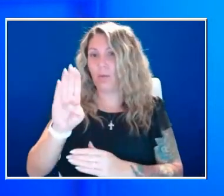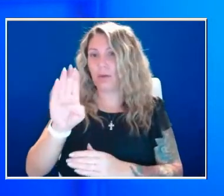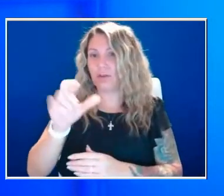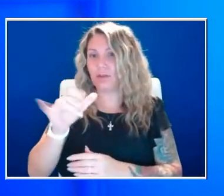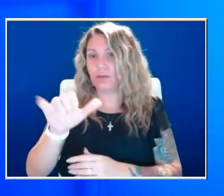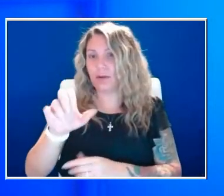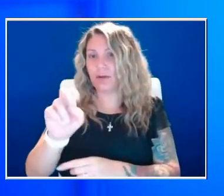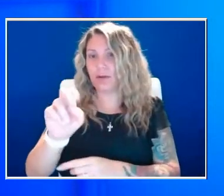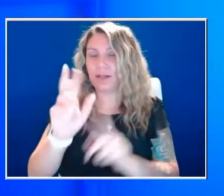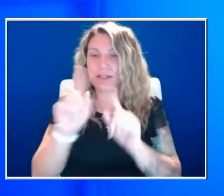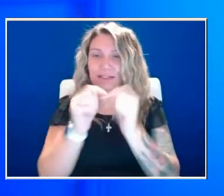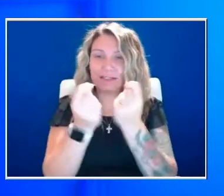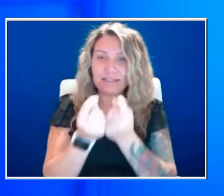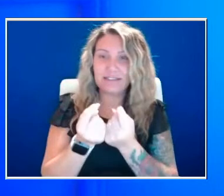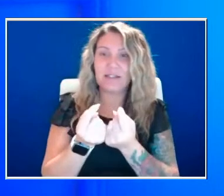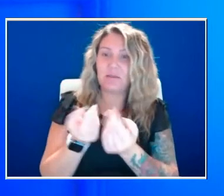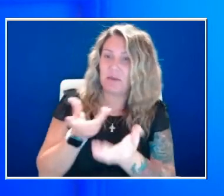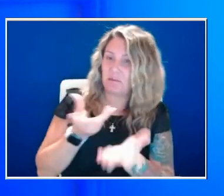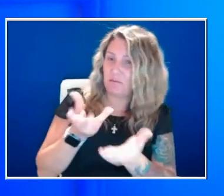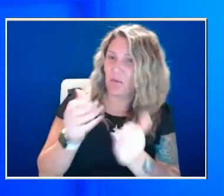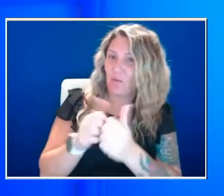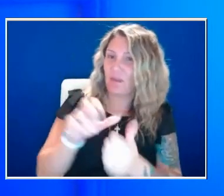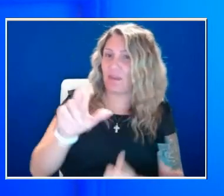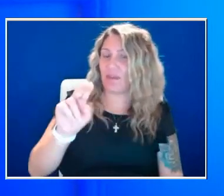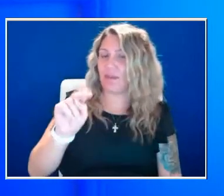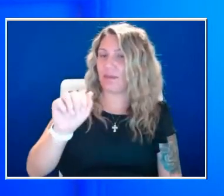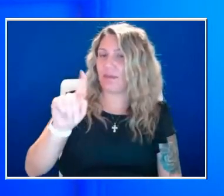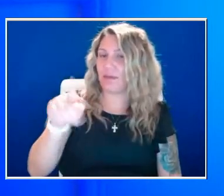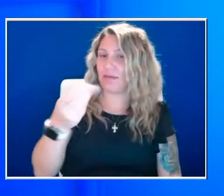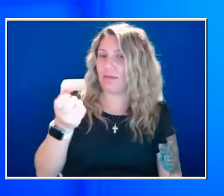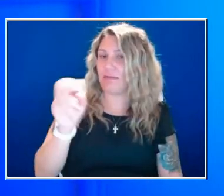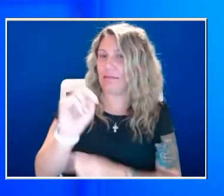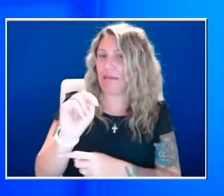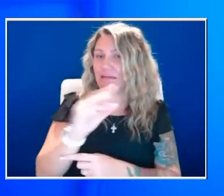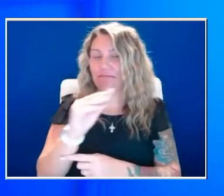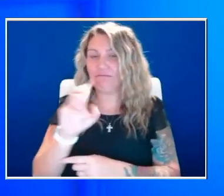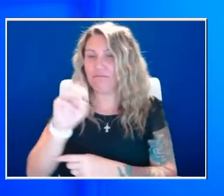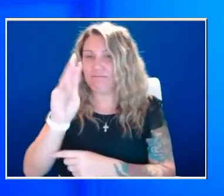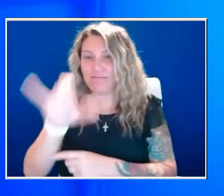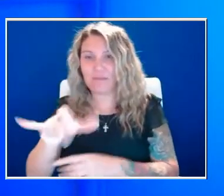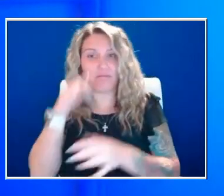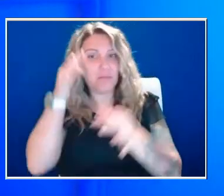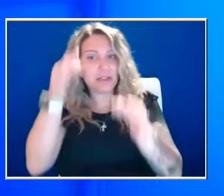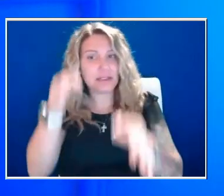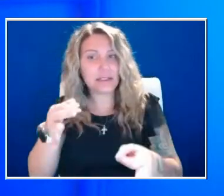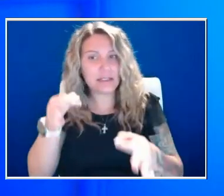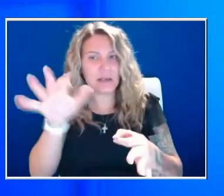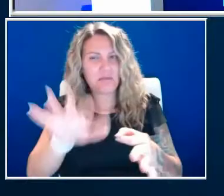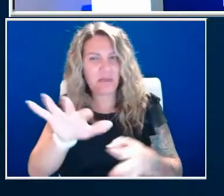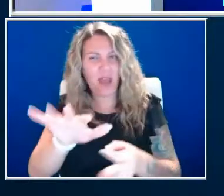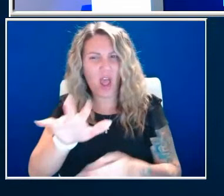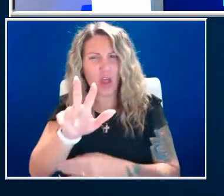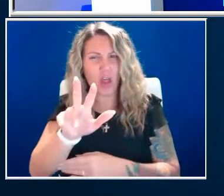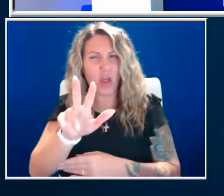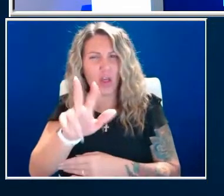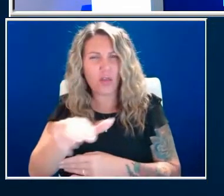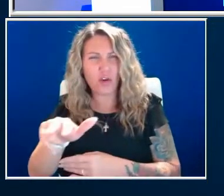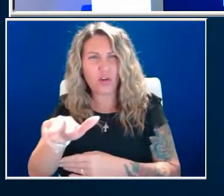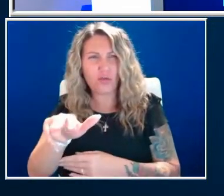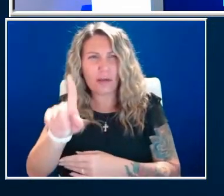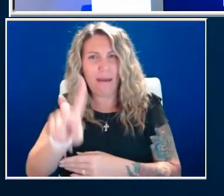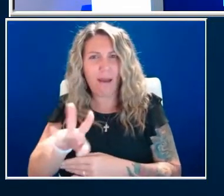with Nathan, of course, and Amy, made the decision that around 33 and a half or 34 weeks